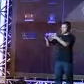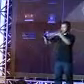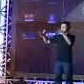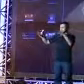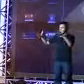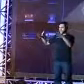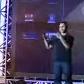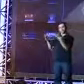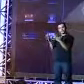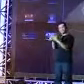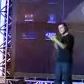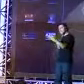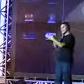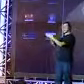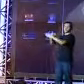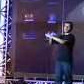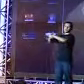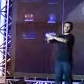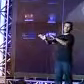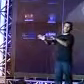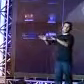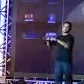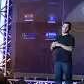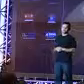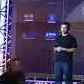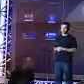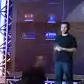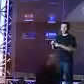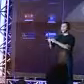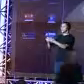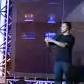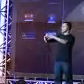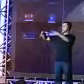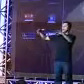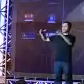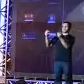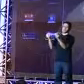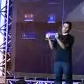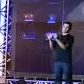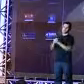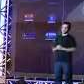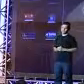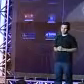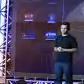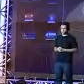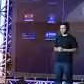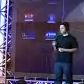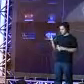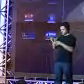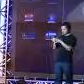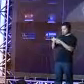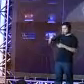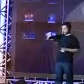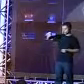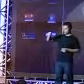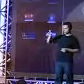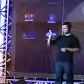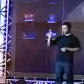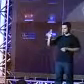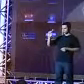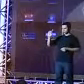But what does this power give to these